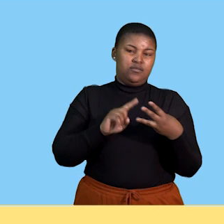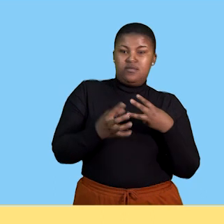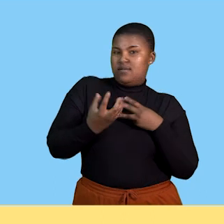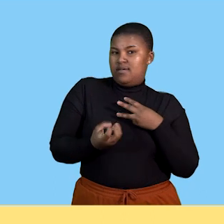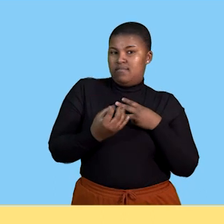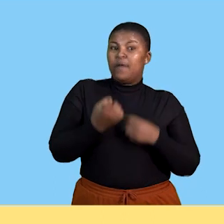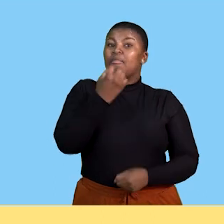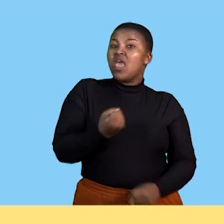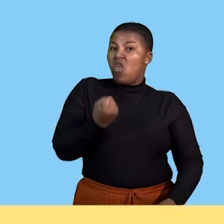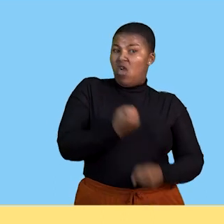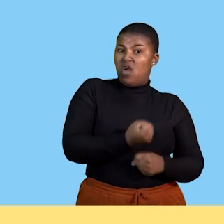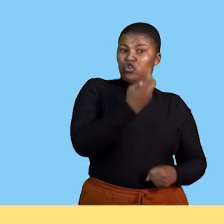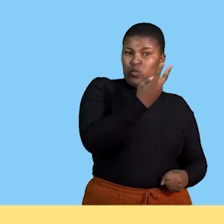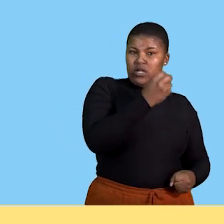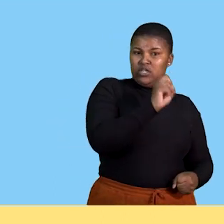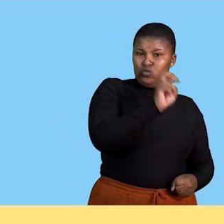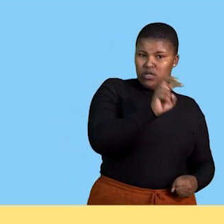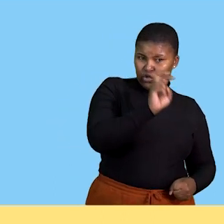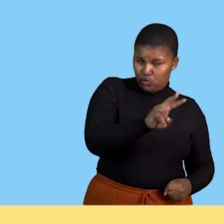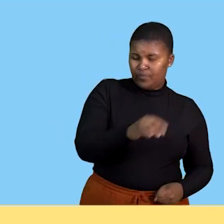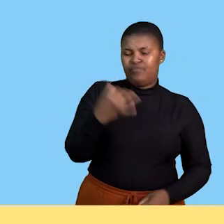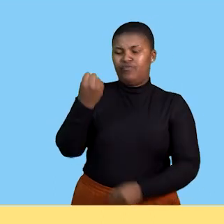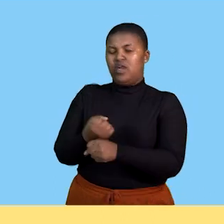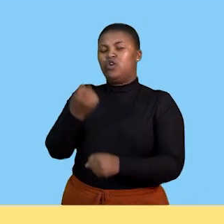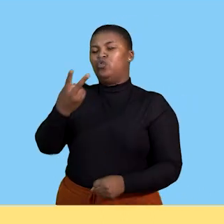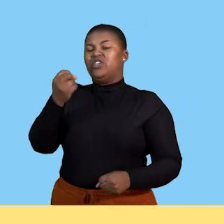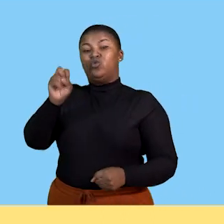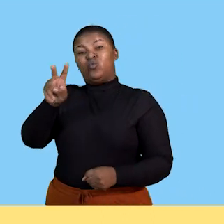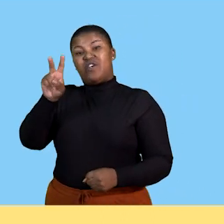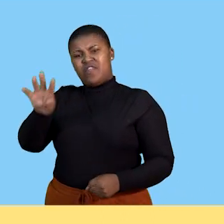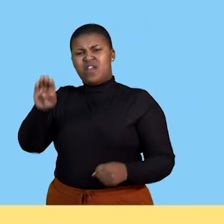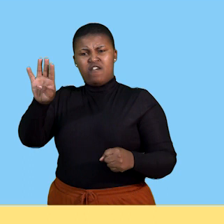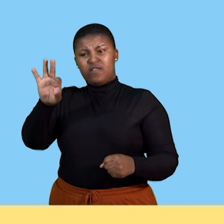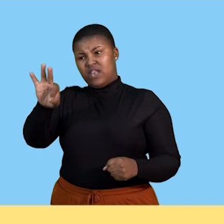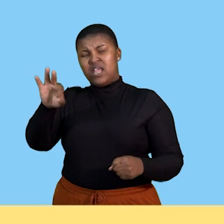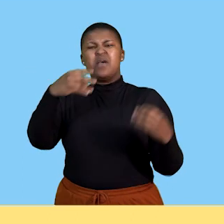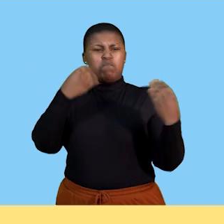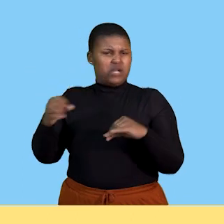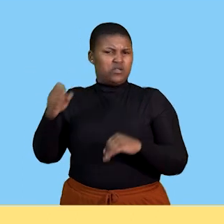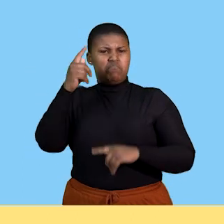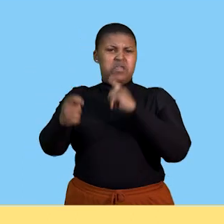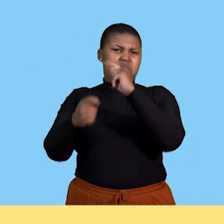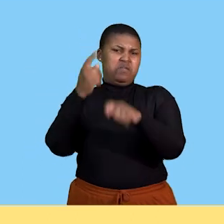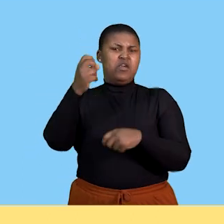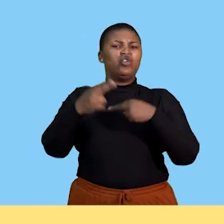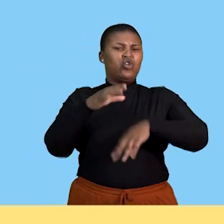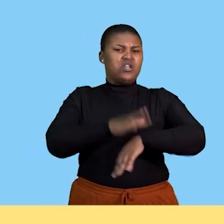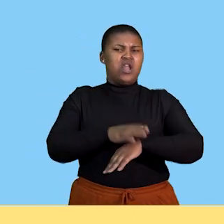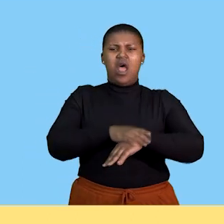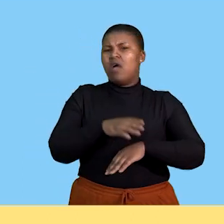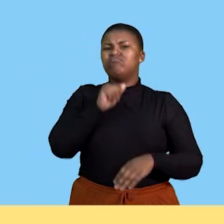figures. 1.7 as to 1 is my figures. To 2.2 as to 1 in 2023, here is another